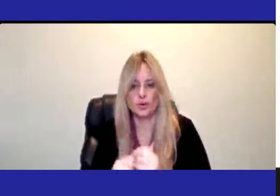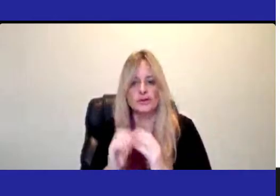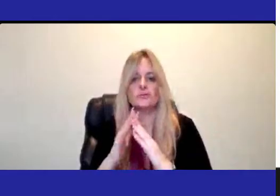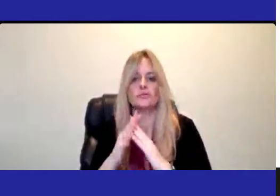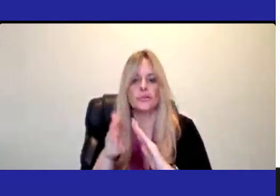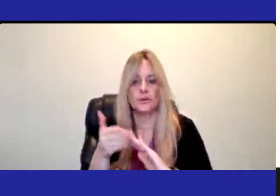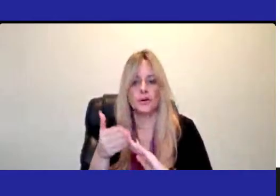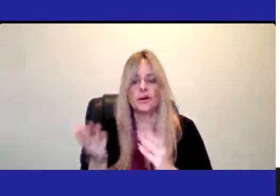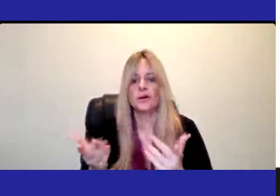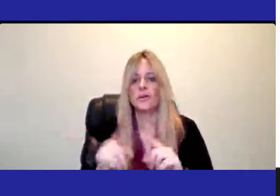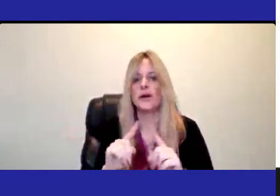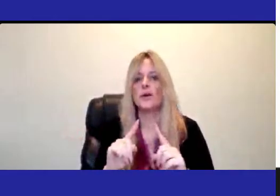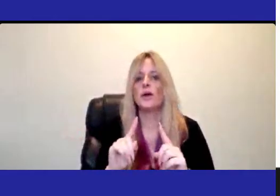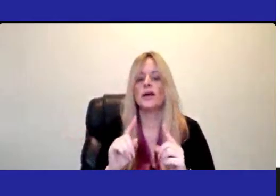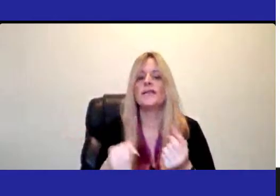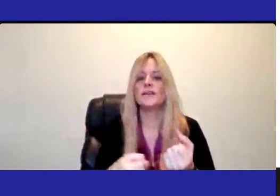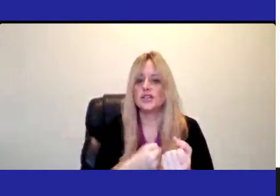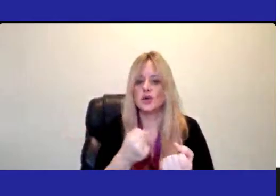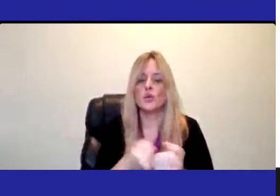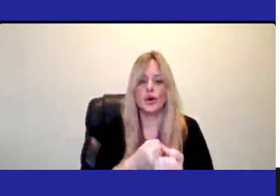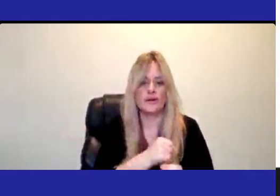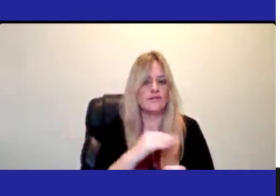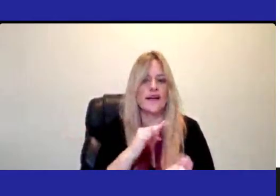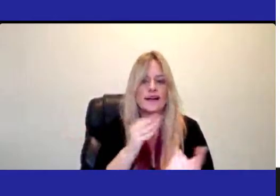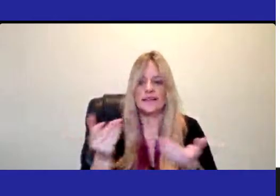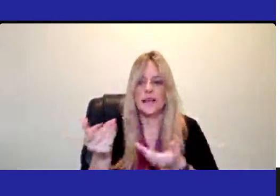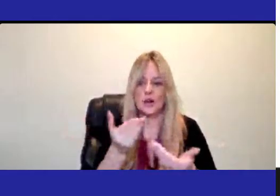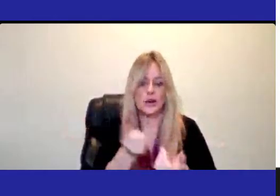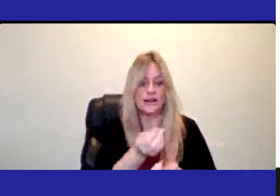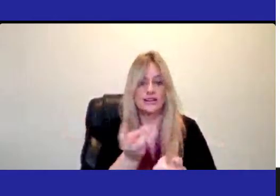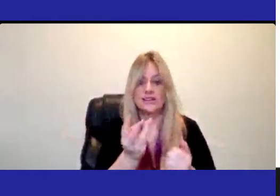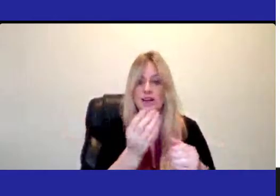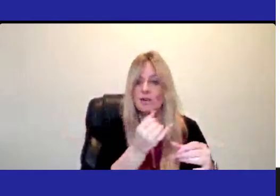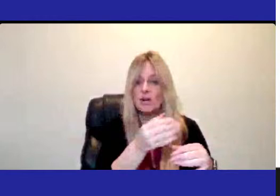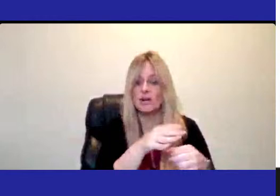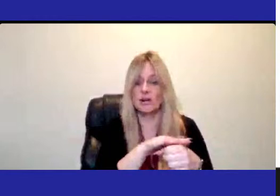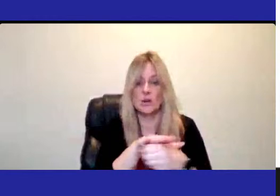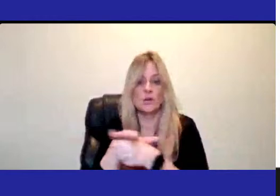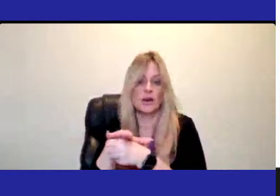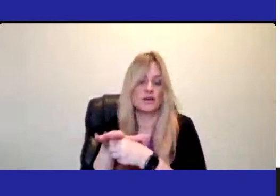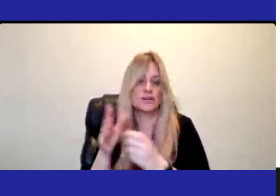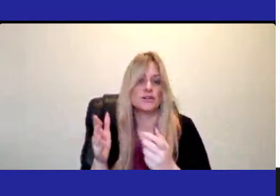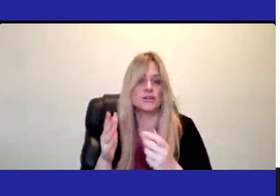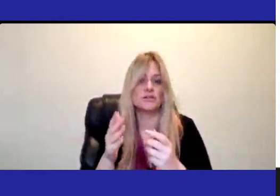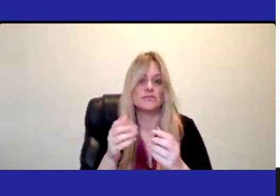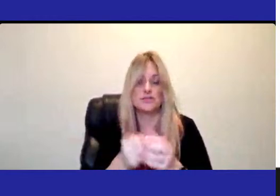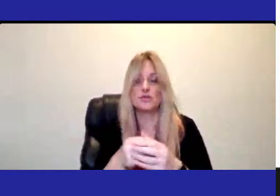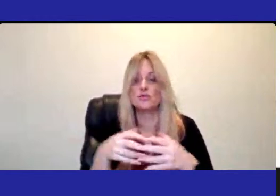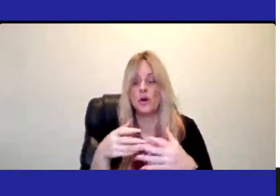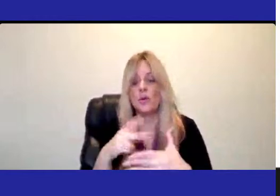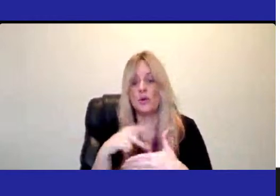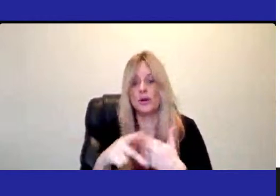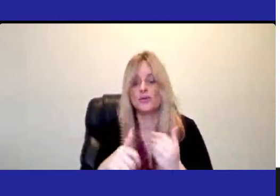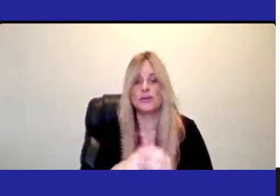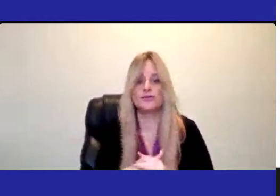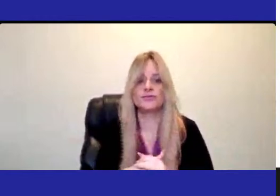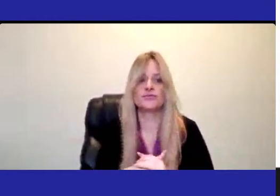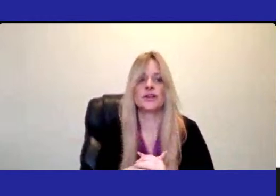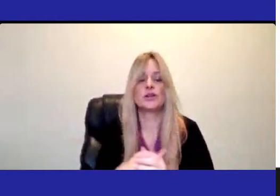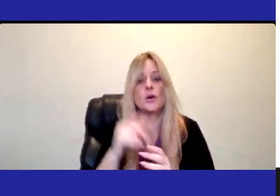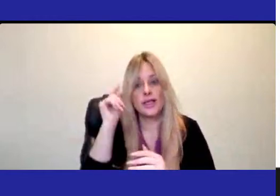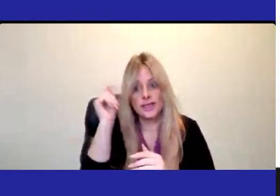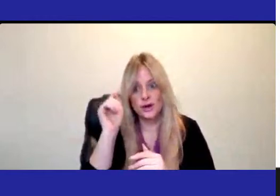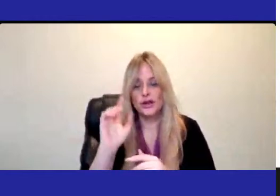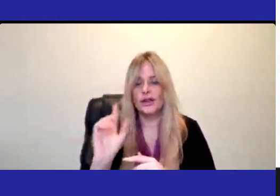faculty hiring at multiple sites just in the last few months in order to grow programs. And in theory, of course, that's where the additional funding can